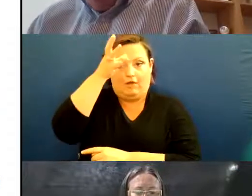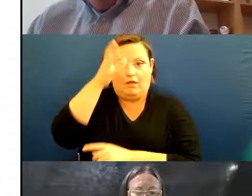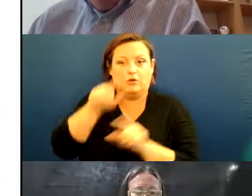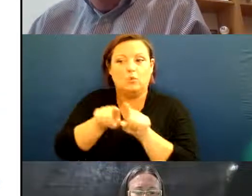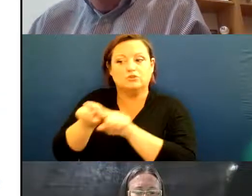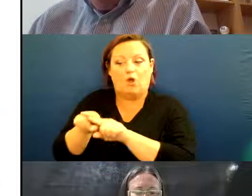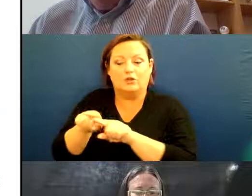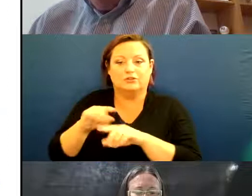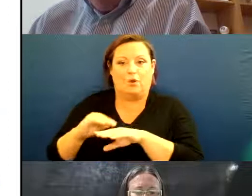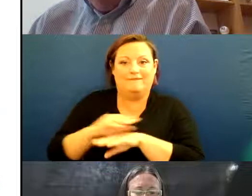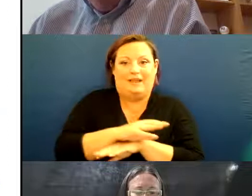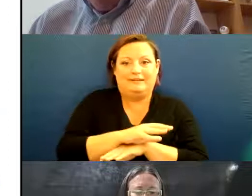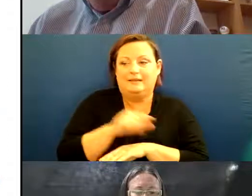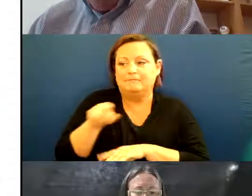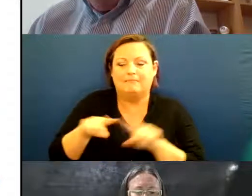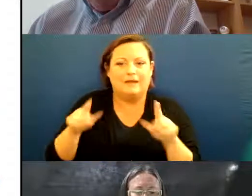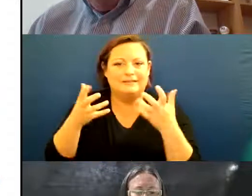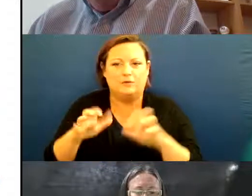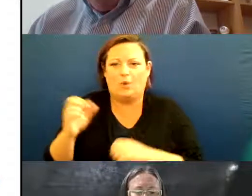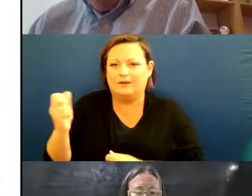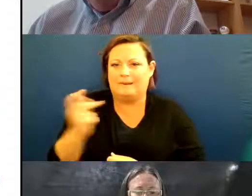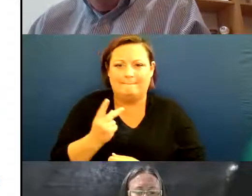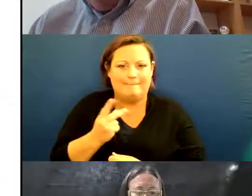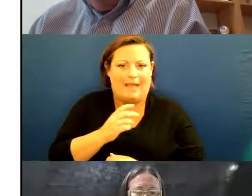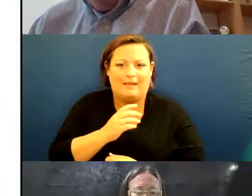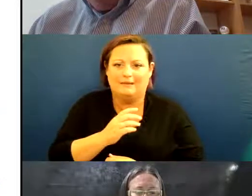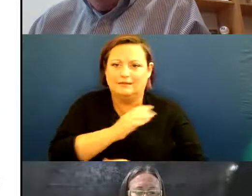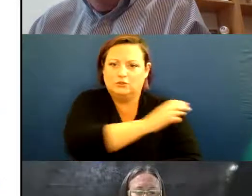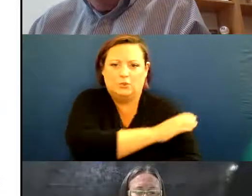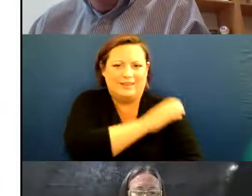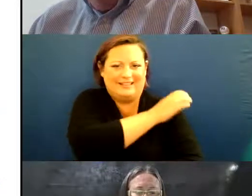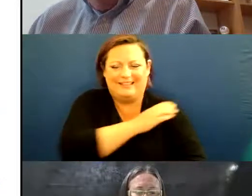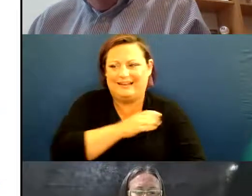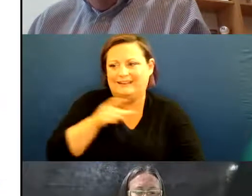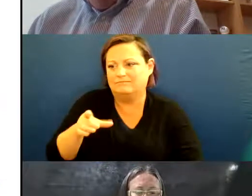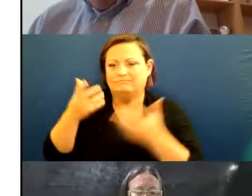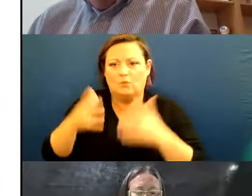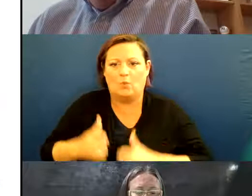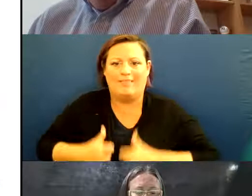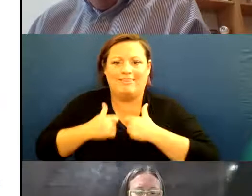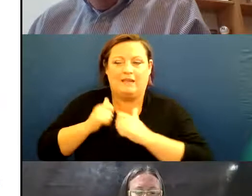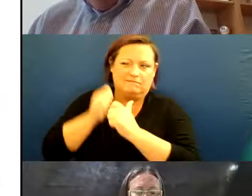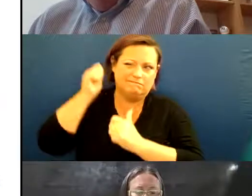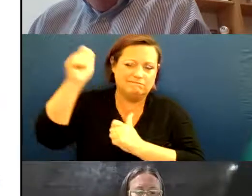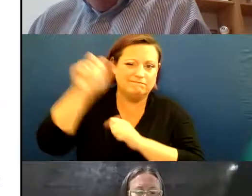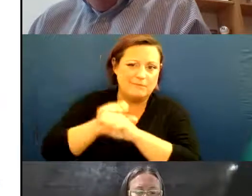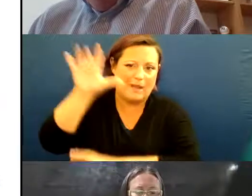come back into the clinic. He lived in a remote area of the mountains in Switzerland.